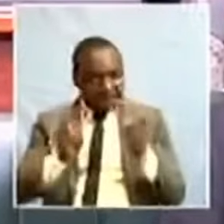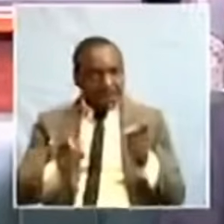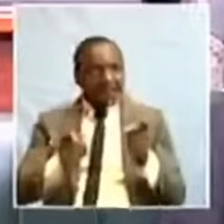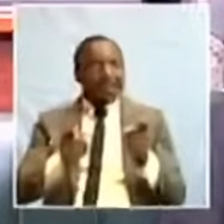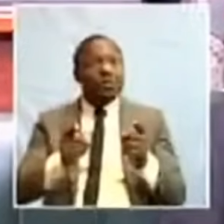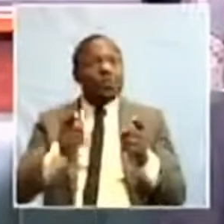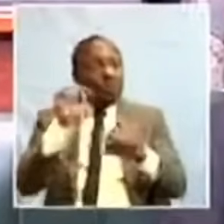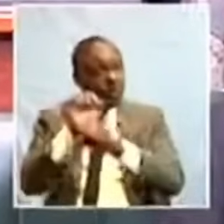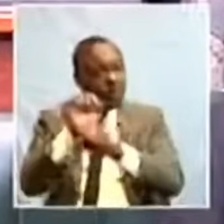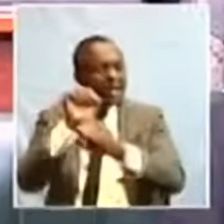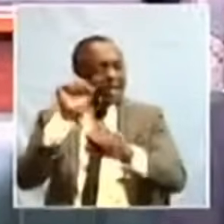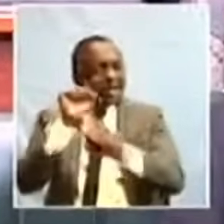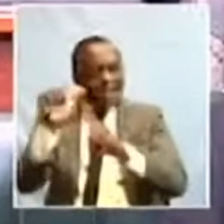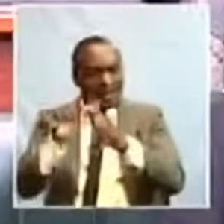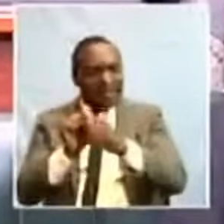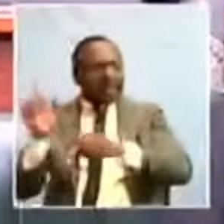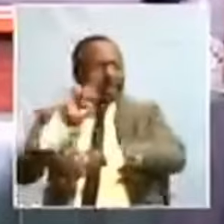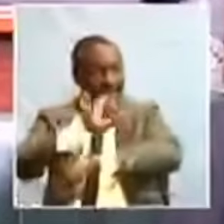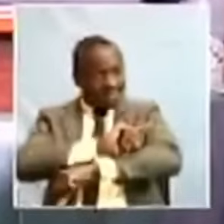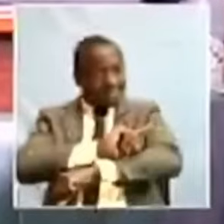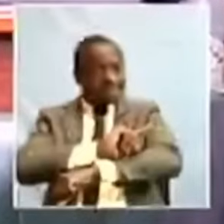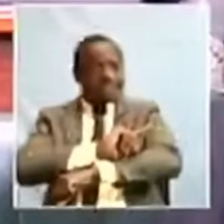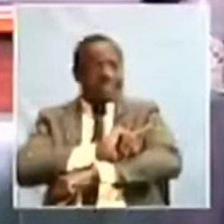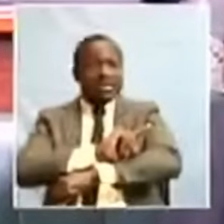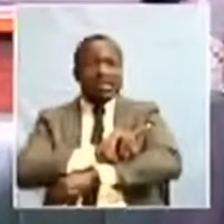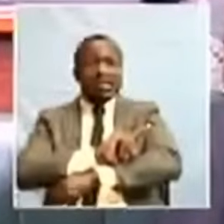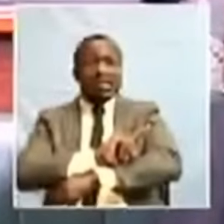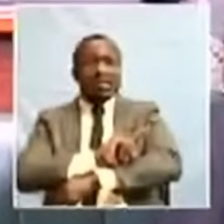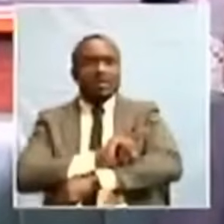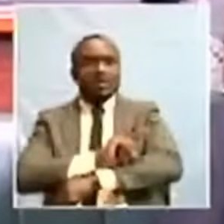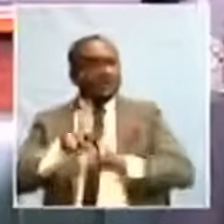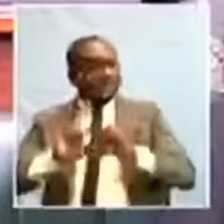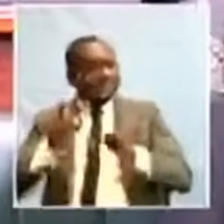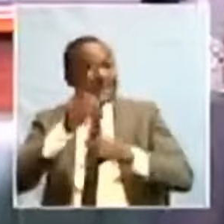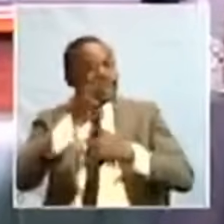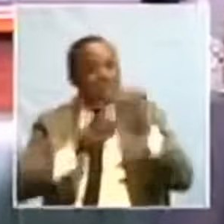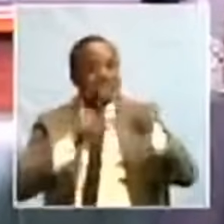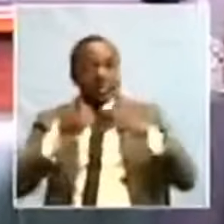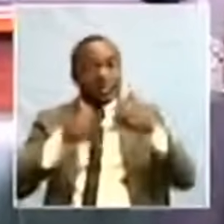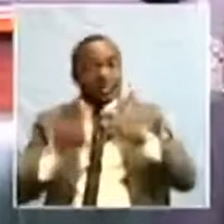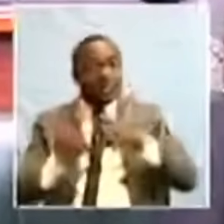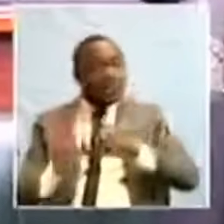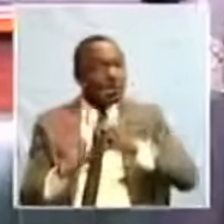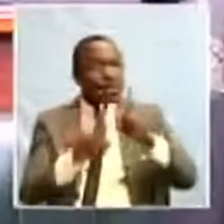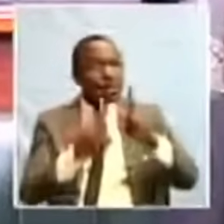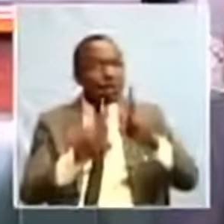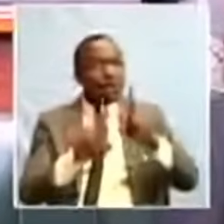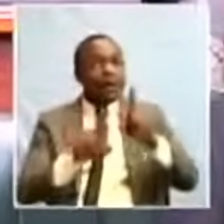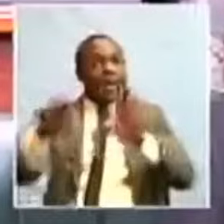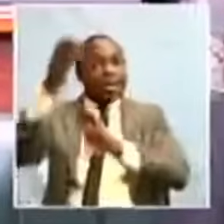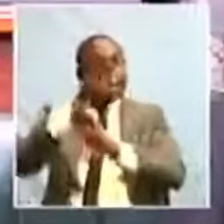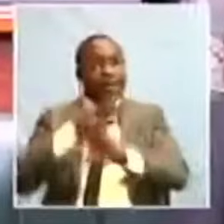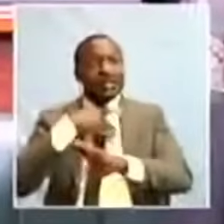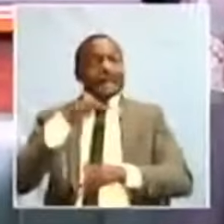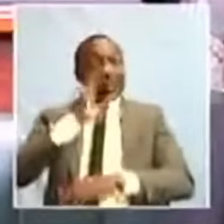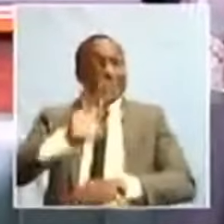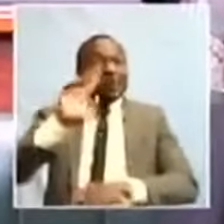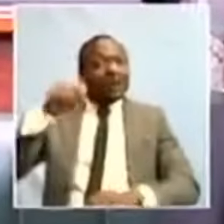are working every day. Unlike some people who are going backwards, like your government.